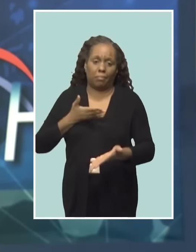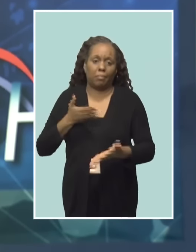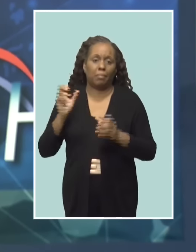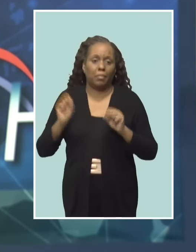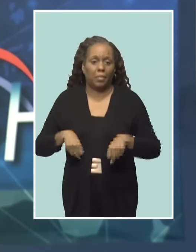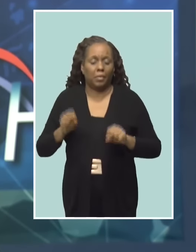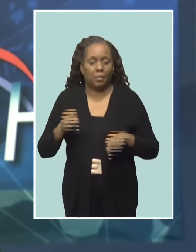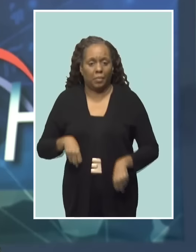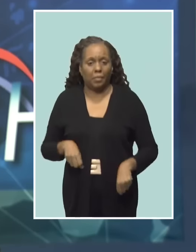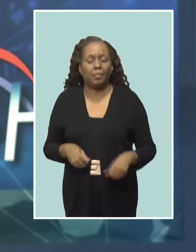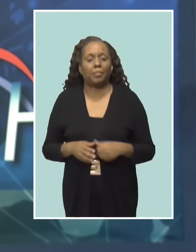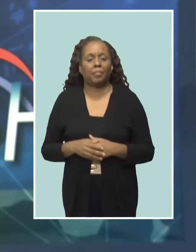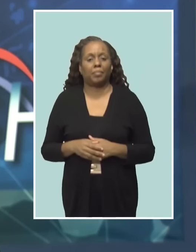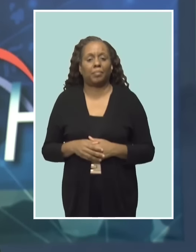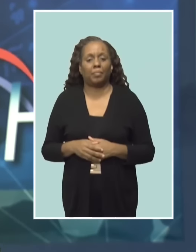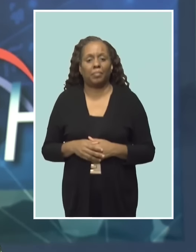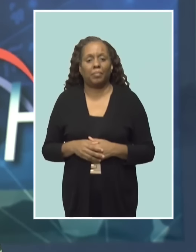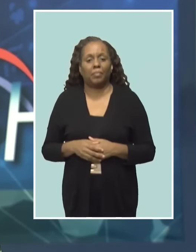possible.